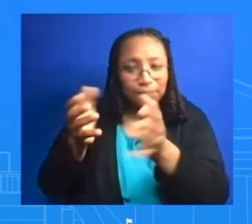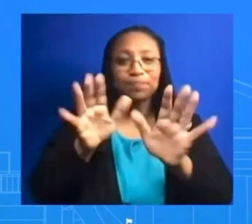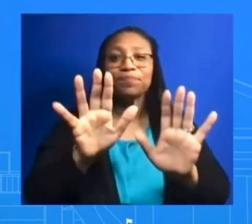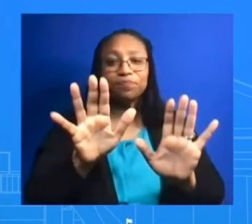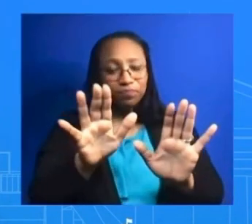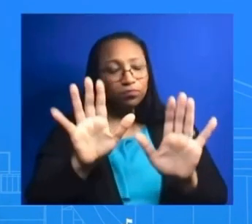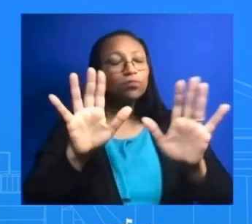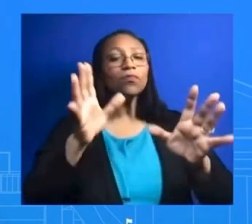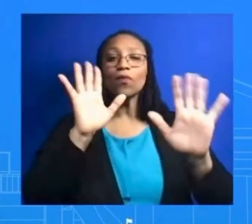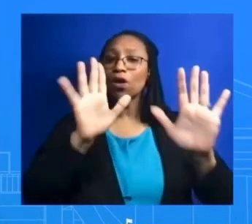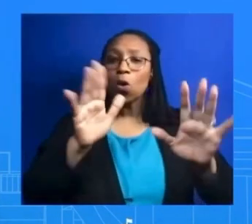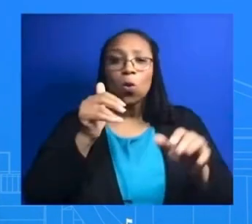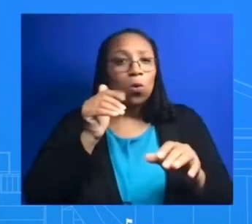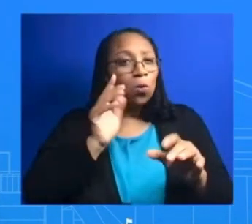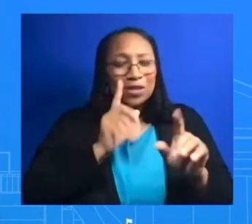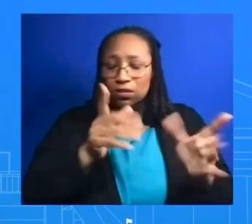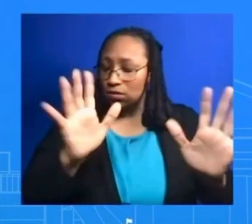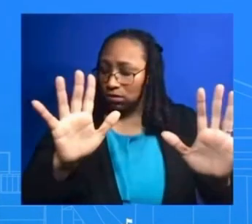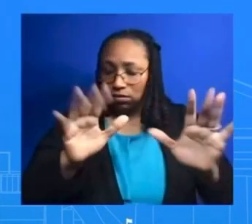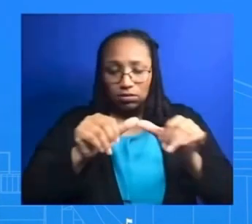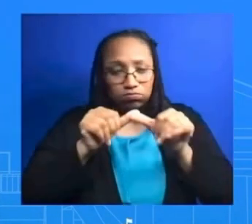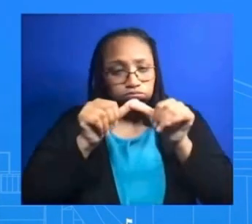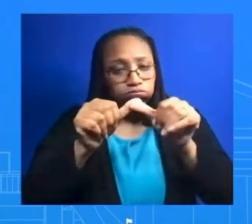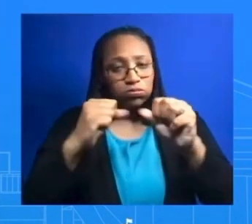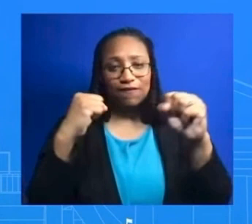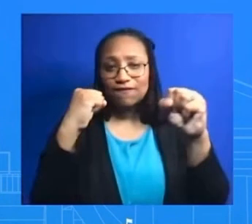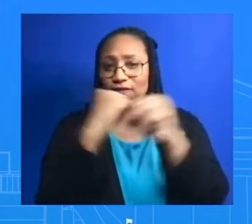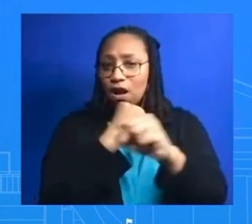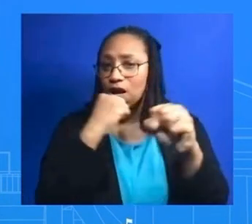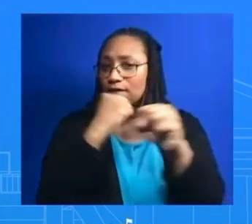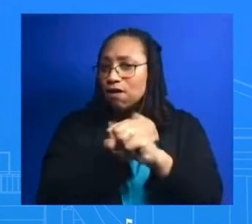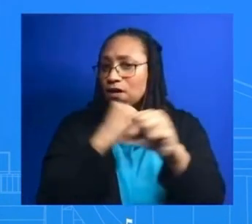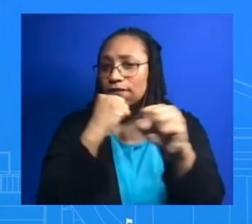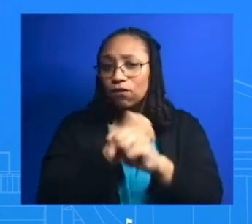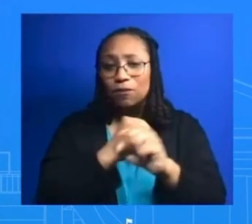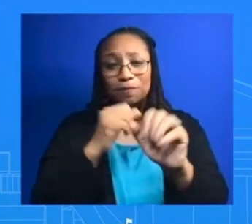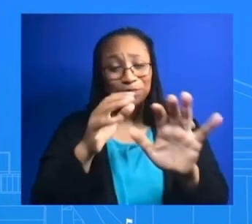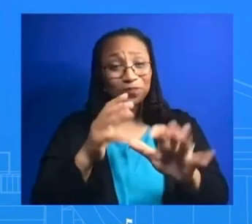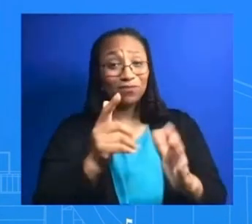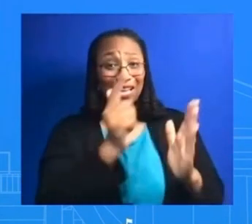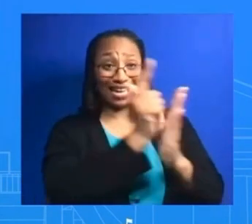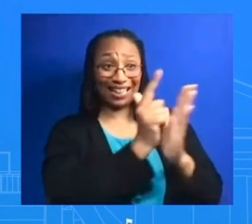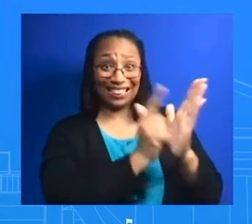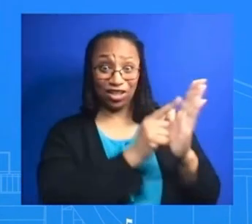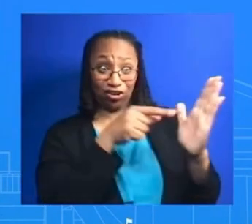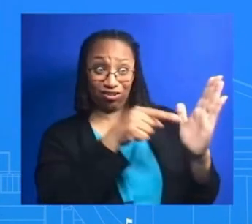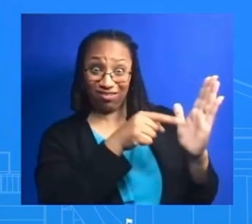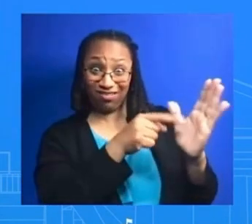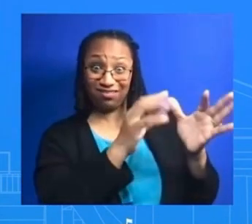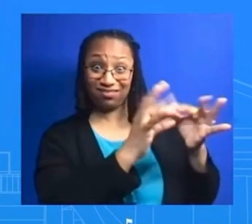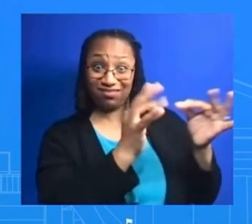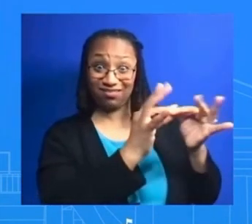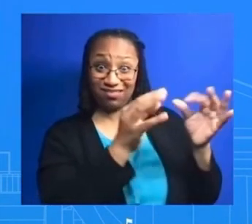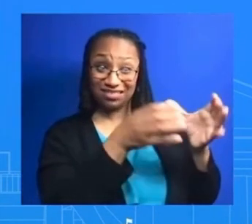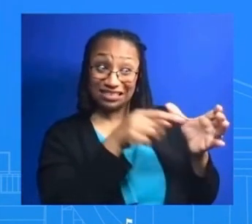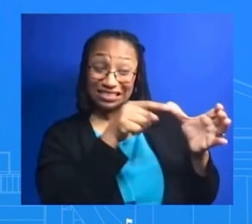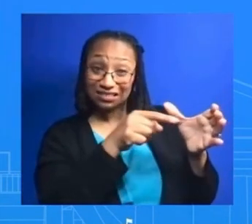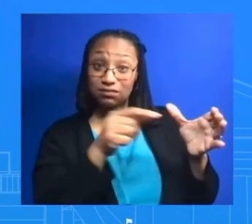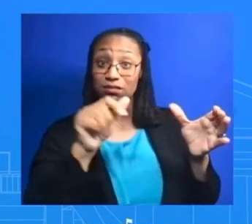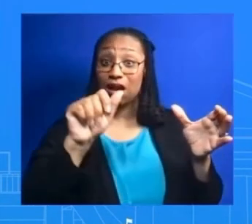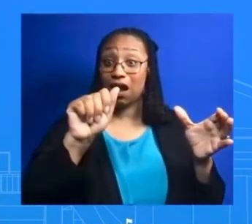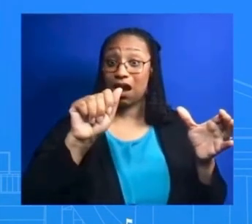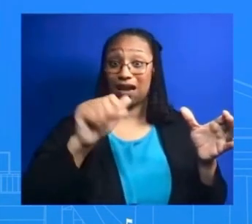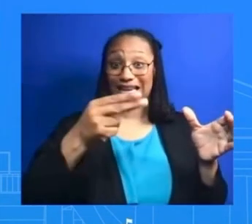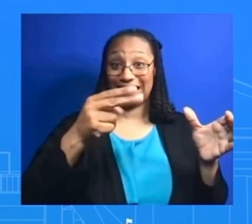that believe we had the authority under the HEROES Act. I mean, the HEROES Act makes it pretty clear. I have the authority to modify or waive. The Supreme Court